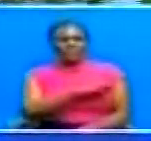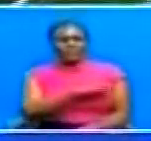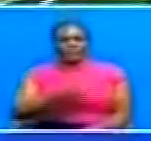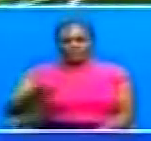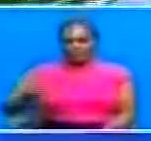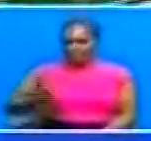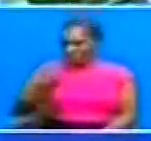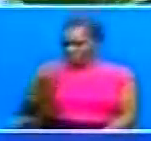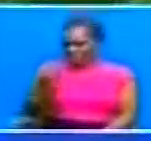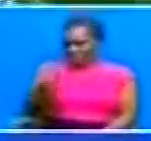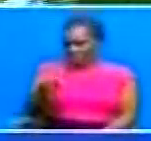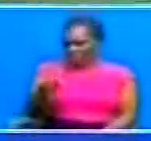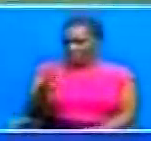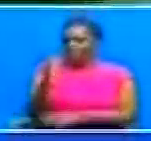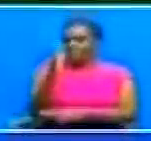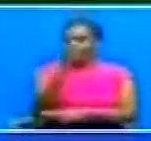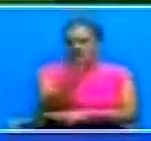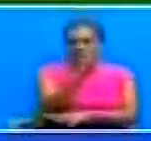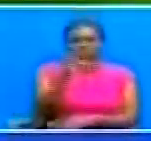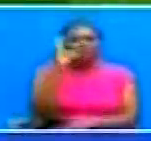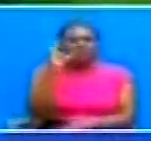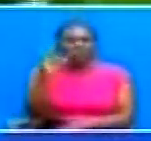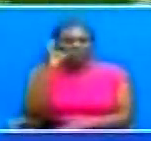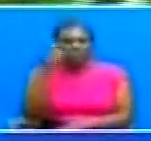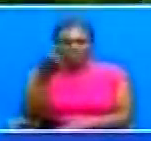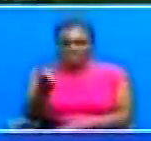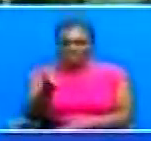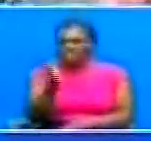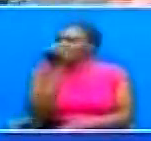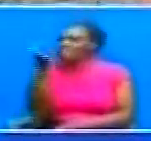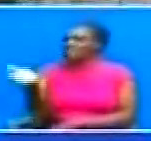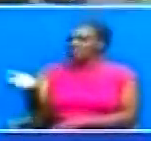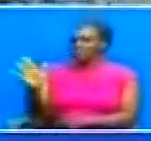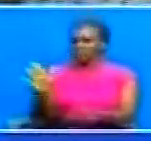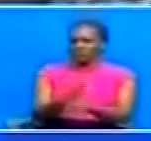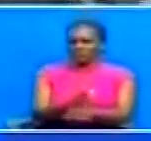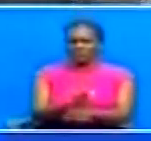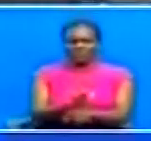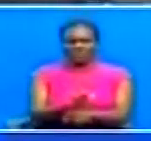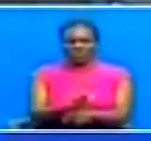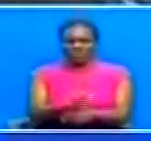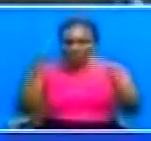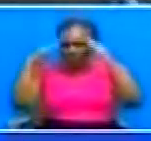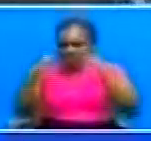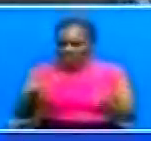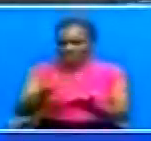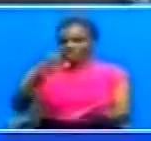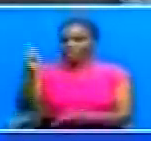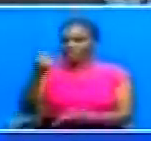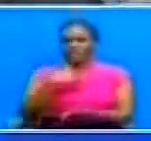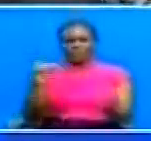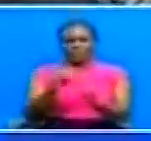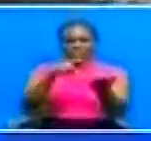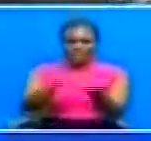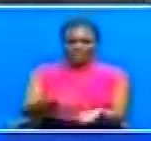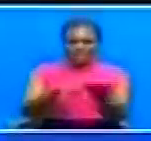Lucy says the mulberry plant is one of the fruit trees that has greatly been overlooked and has not gained much attention in Kenya. She insists